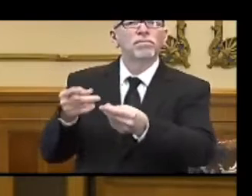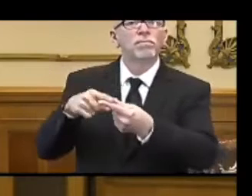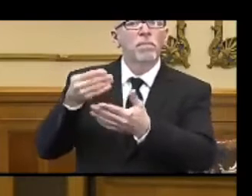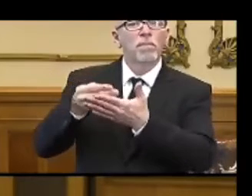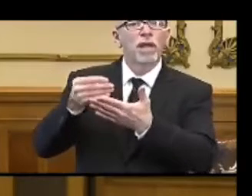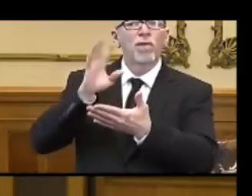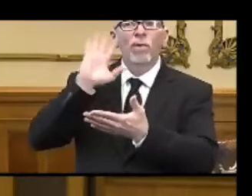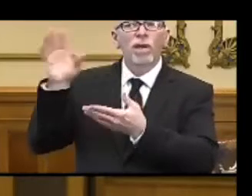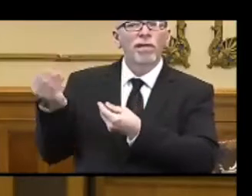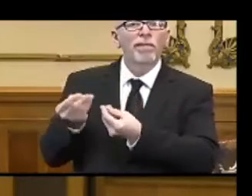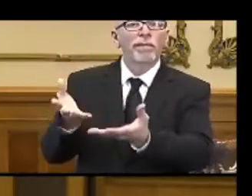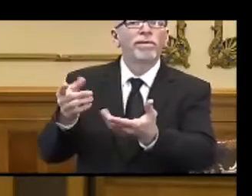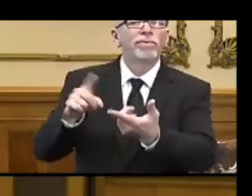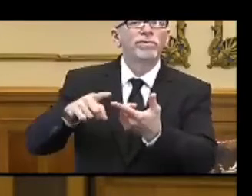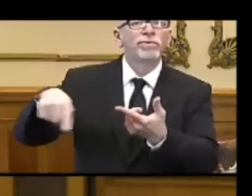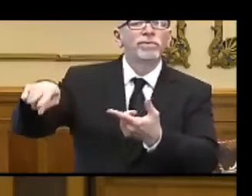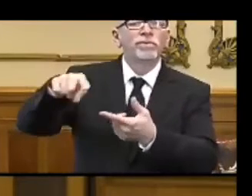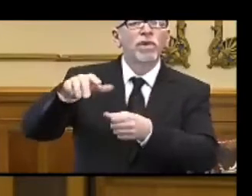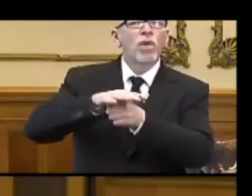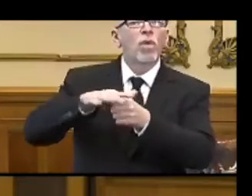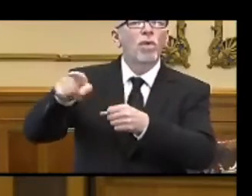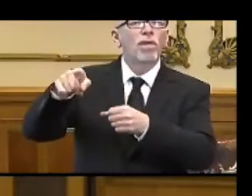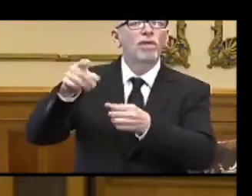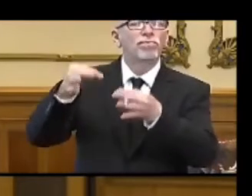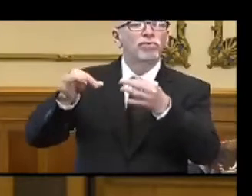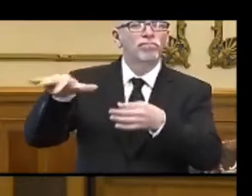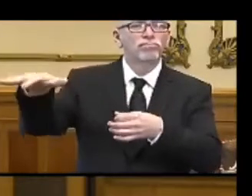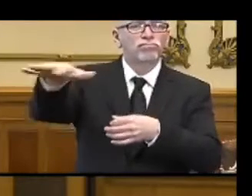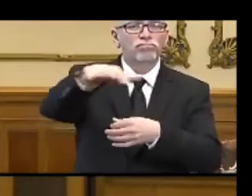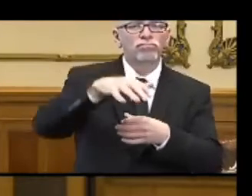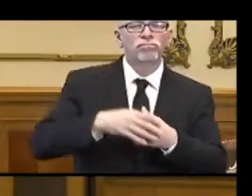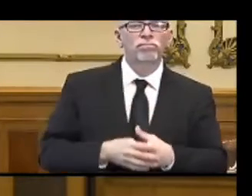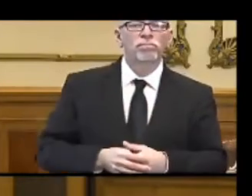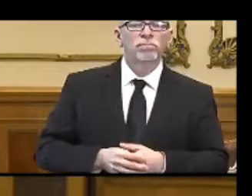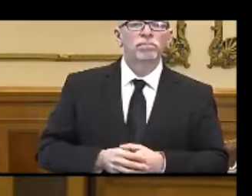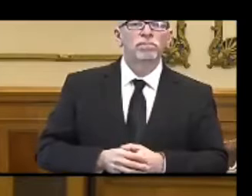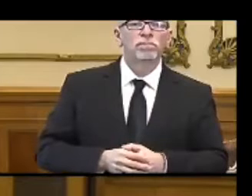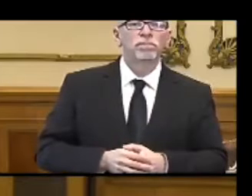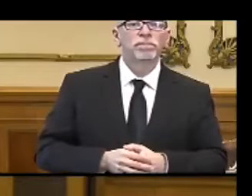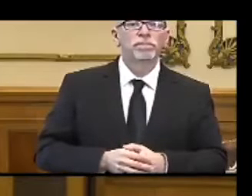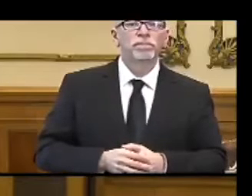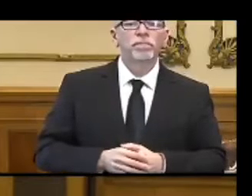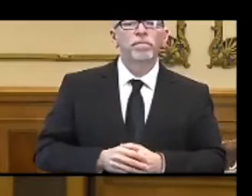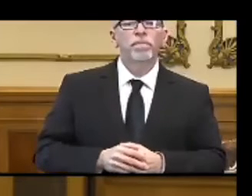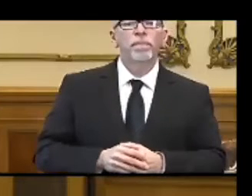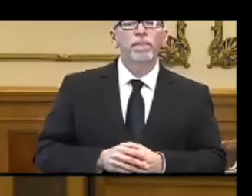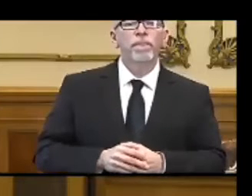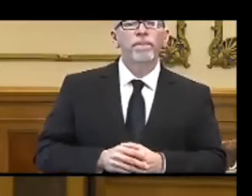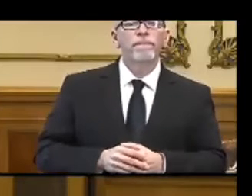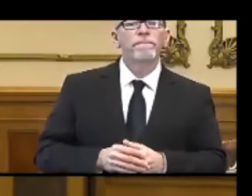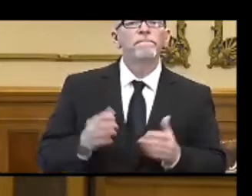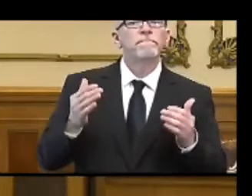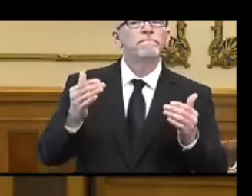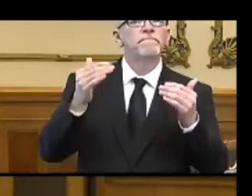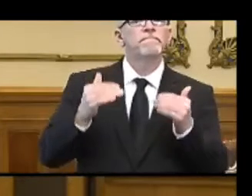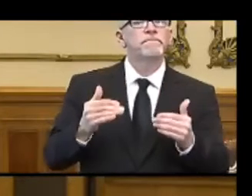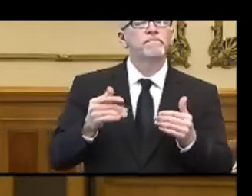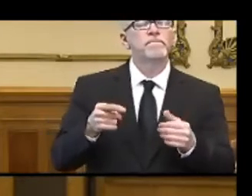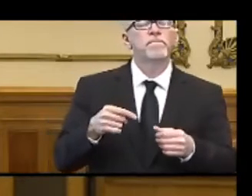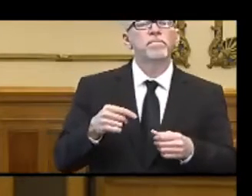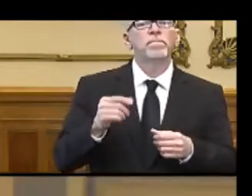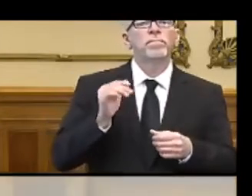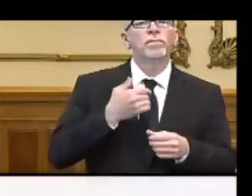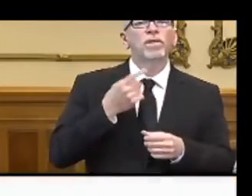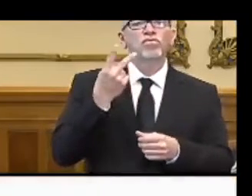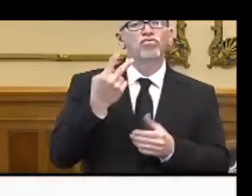money back out to local jurisdictions. The next component, though, is our